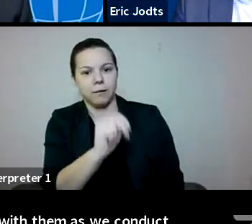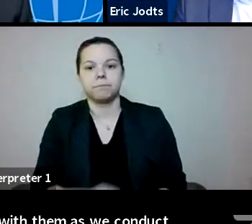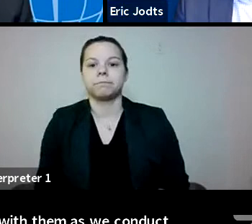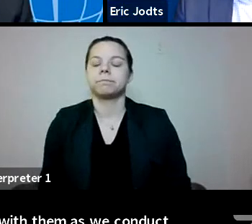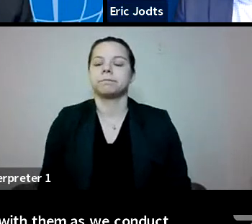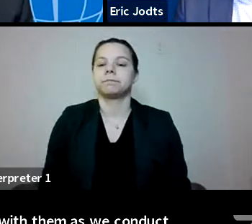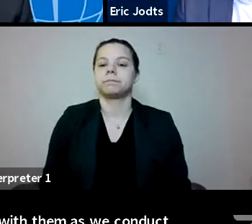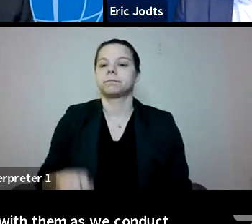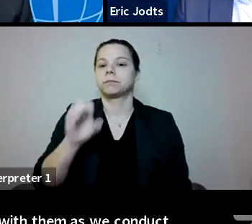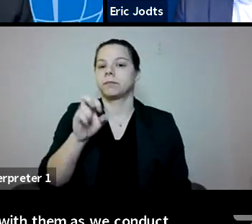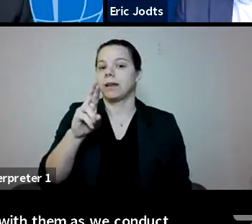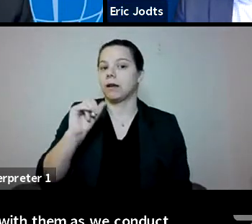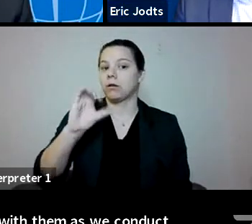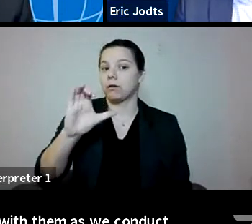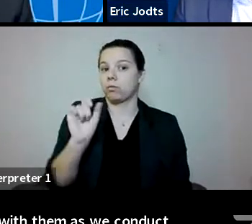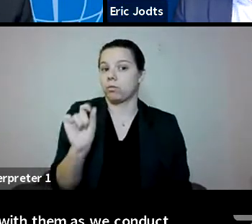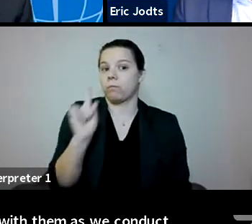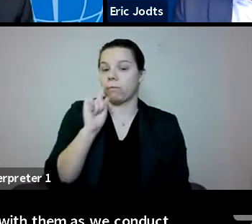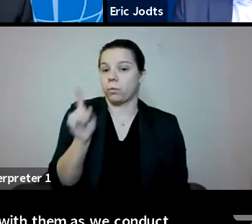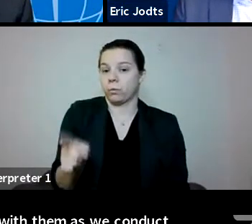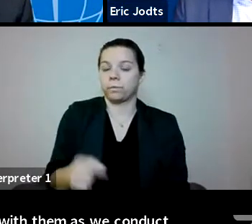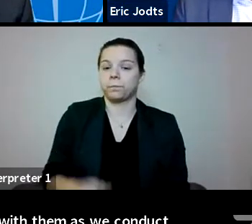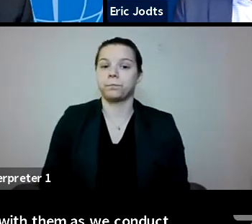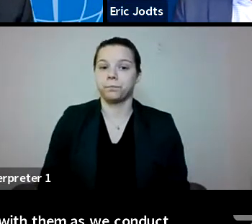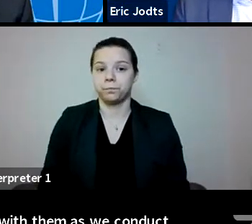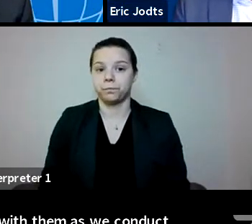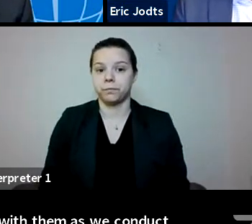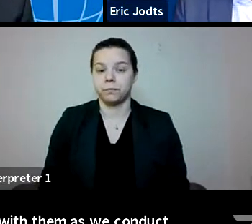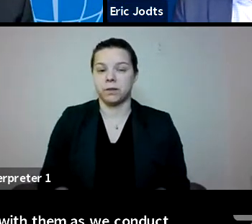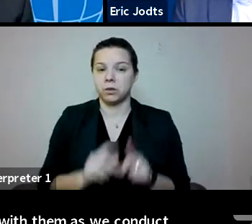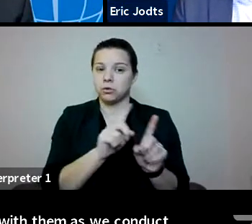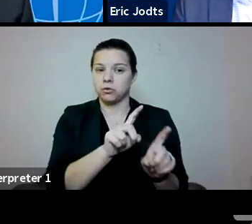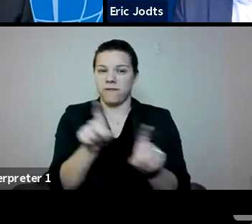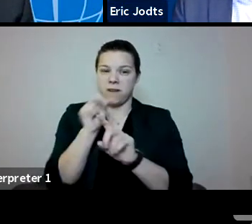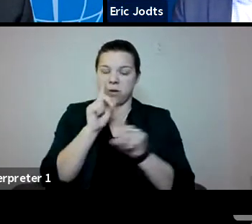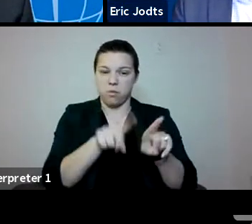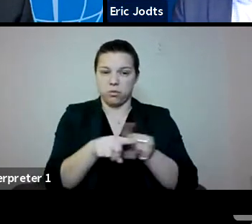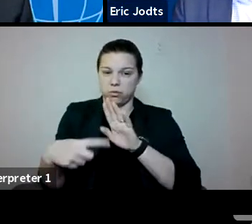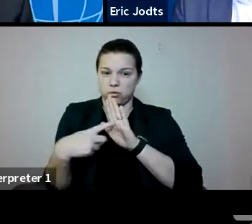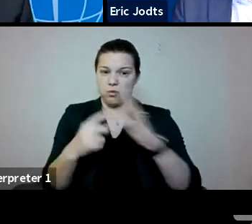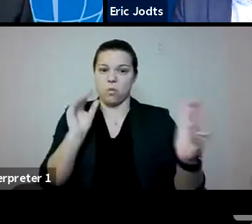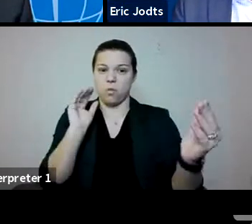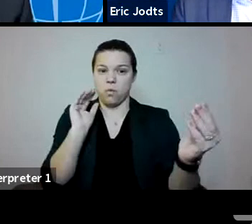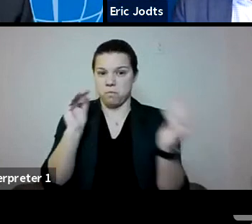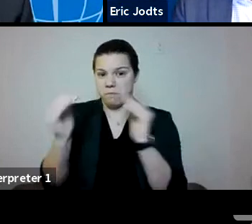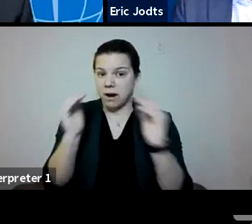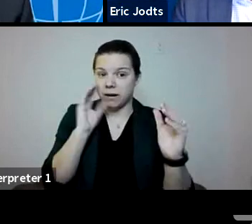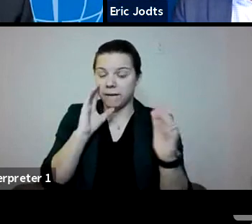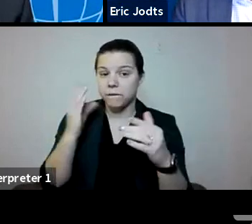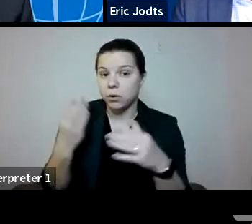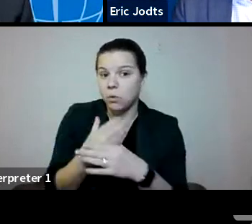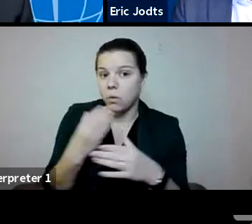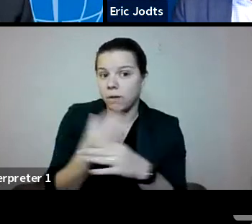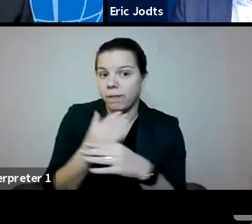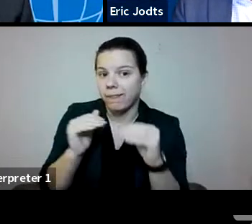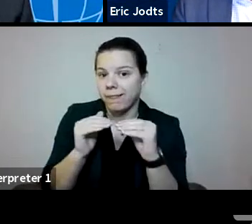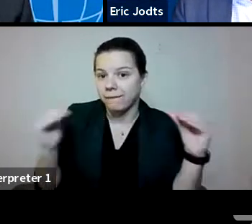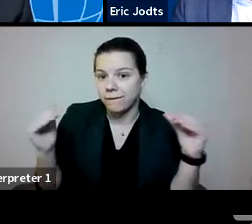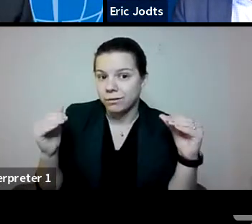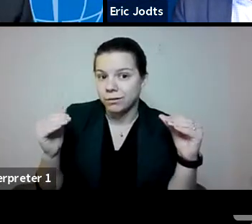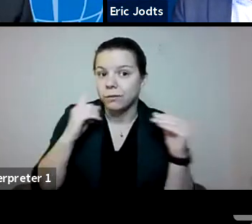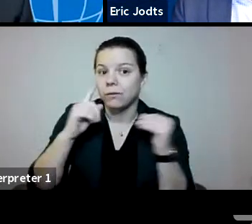Eric, got another one for you. Did the survey also show comparative annoyance levels to